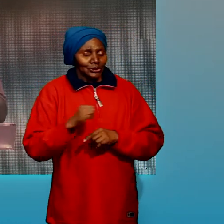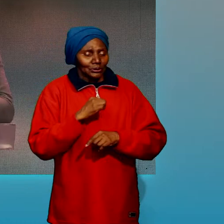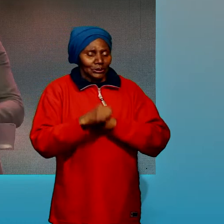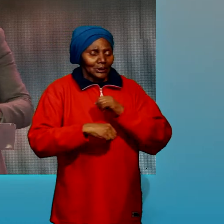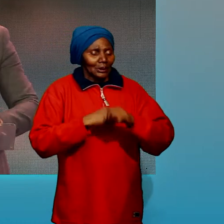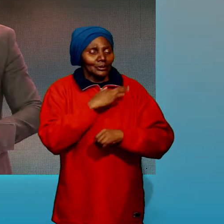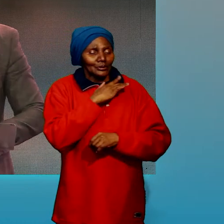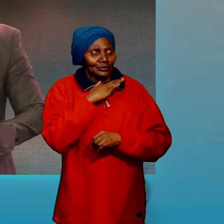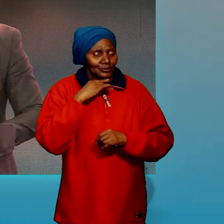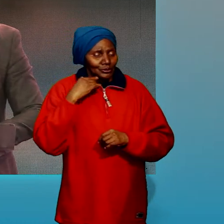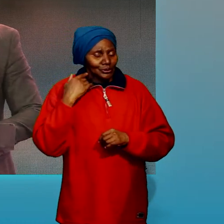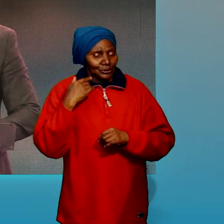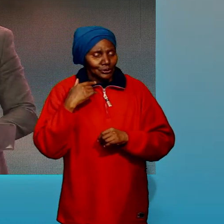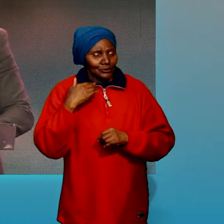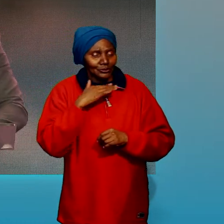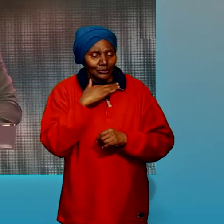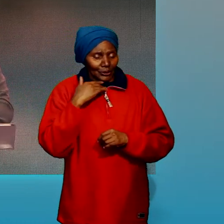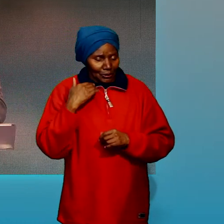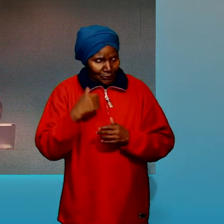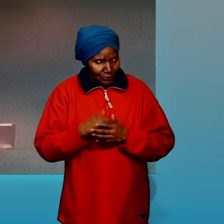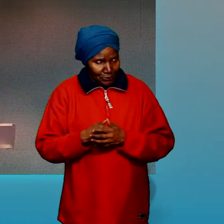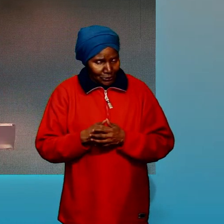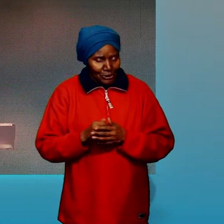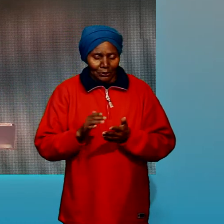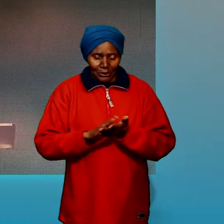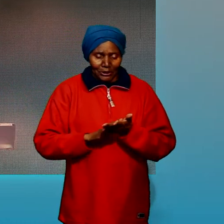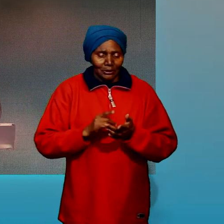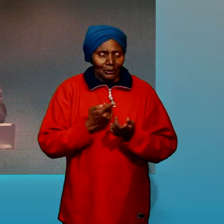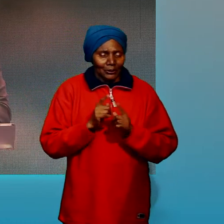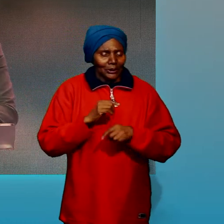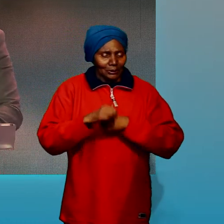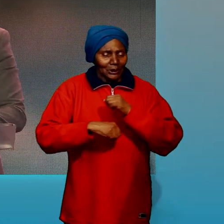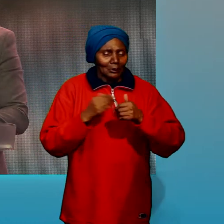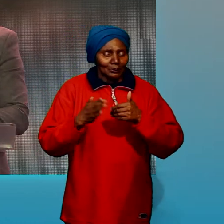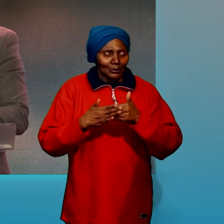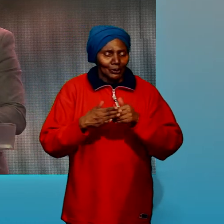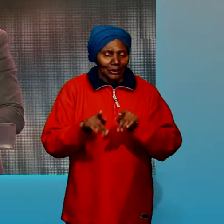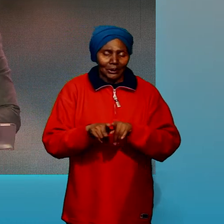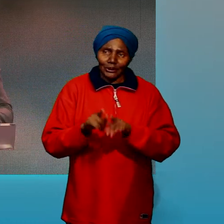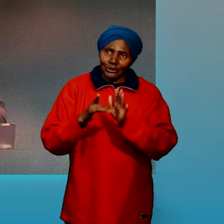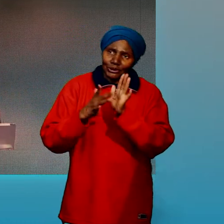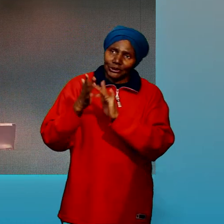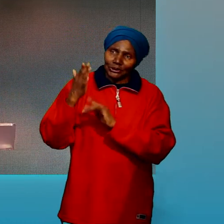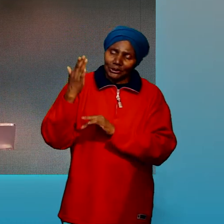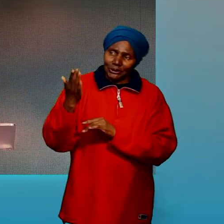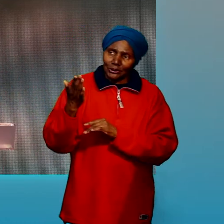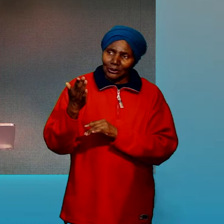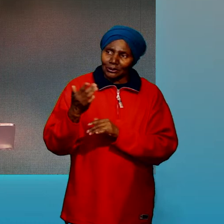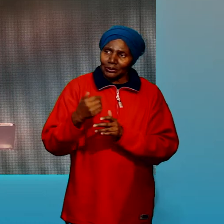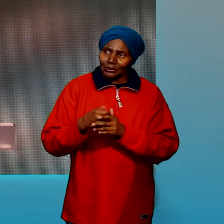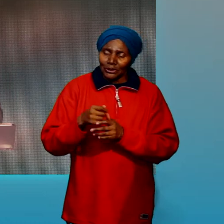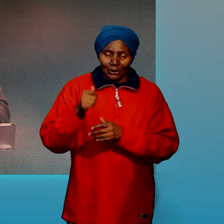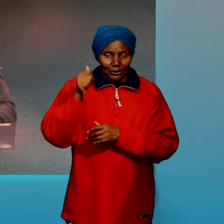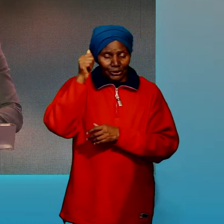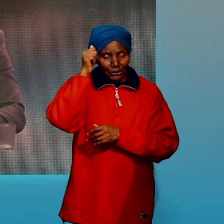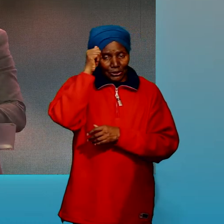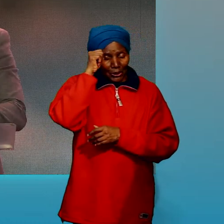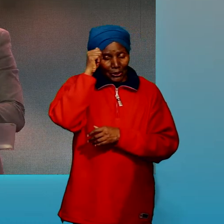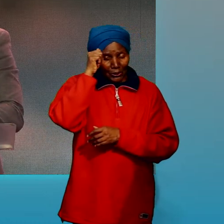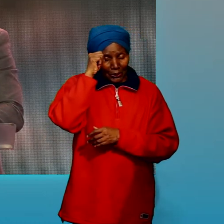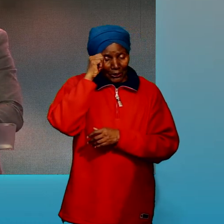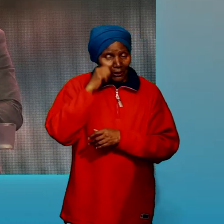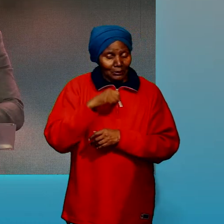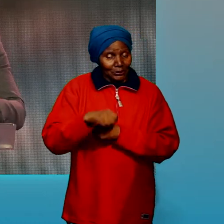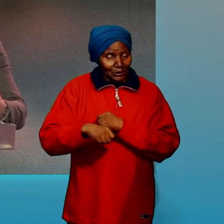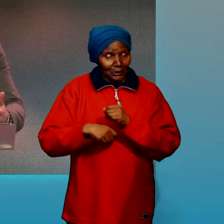we become more like Jesus. And so our awareness and our acceptance of Jesus and the seven I ams must reveal